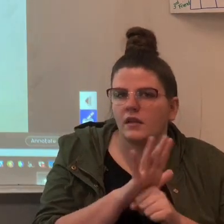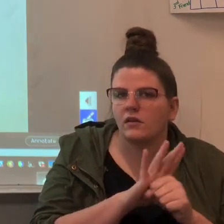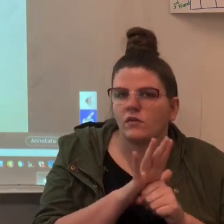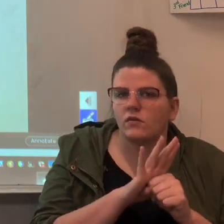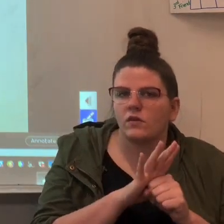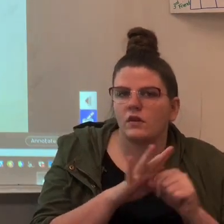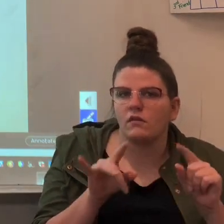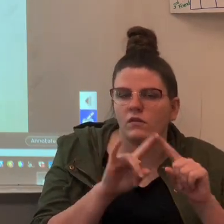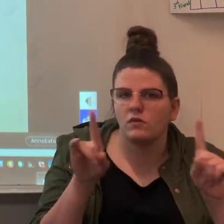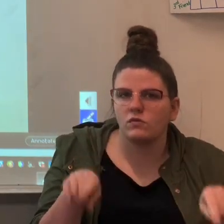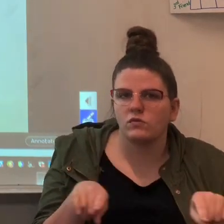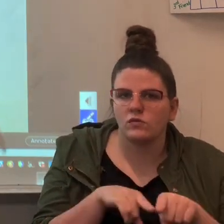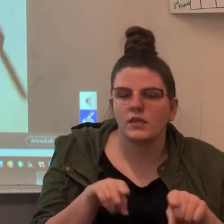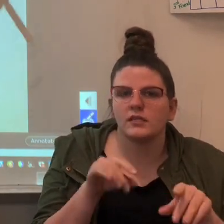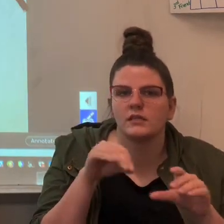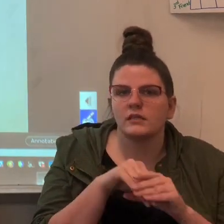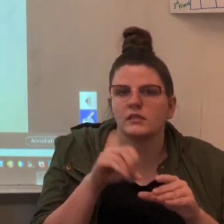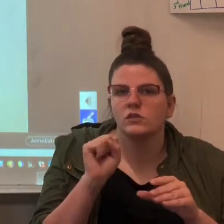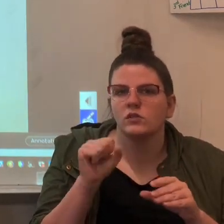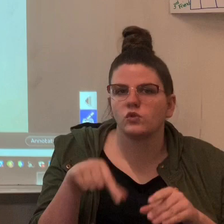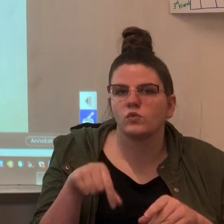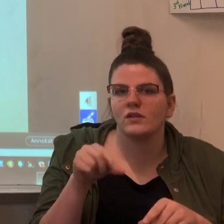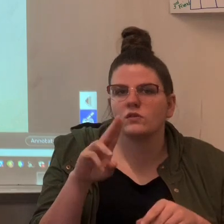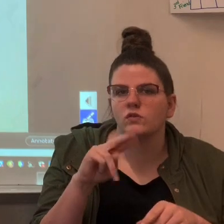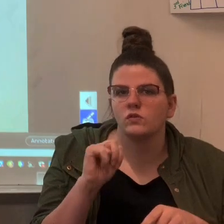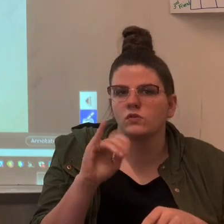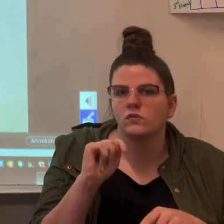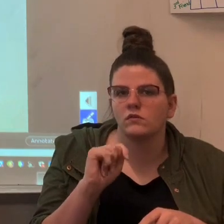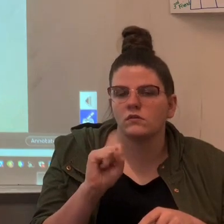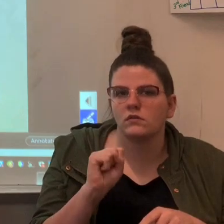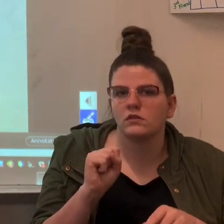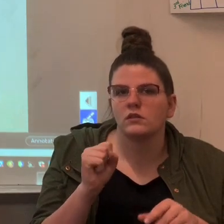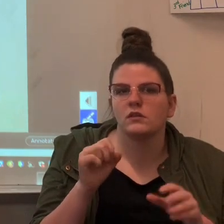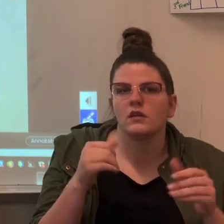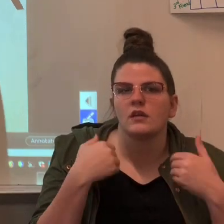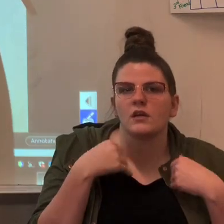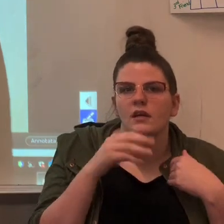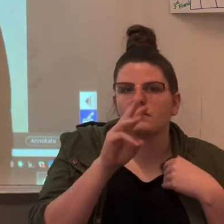in square units. So we would have 6/5